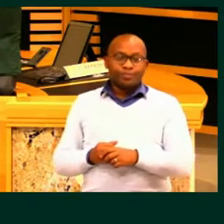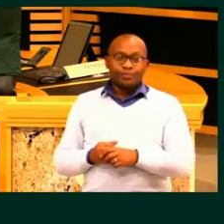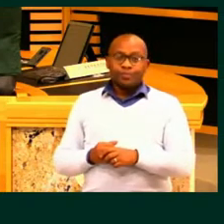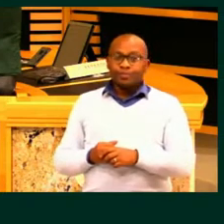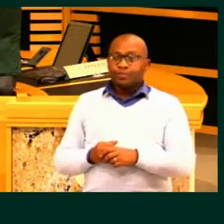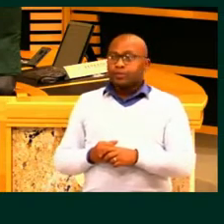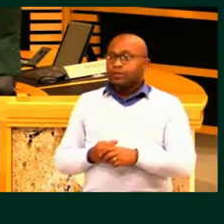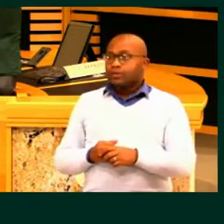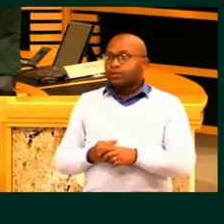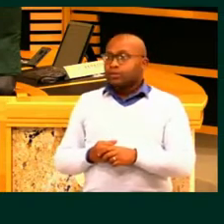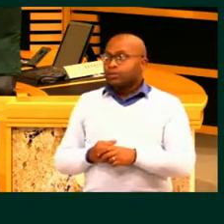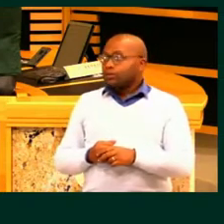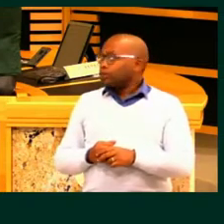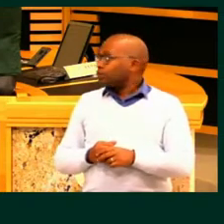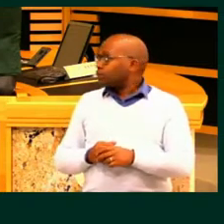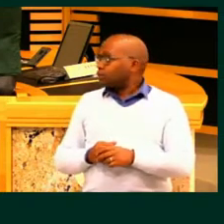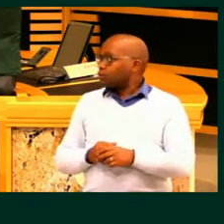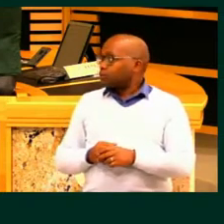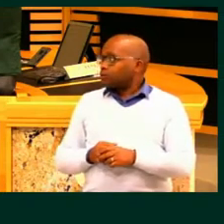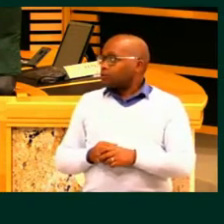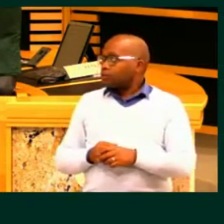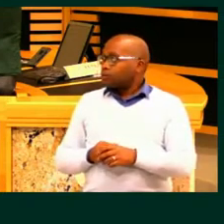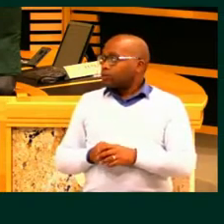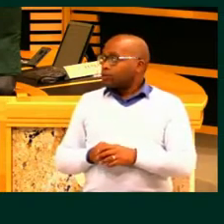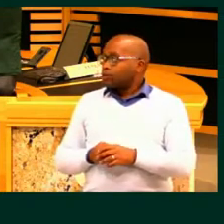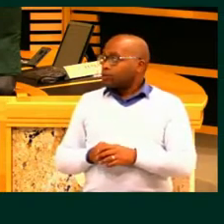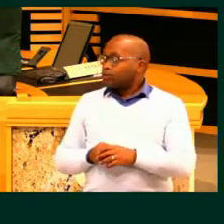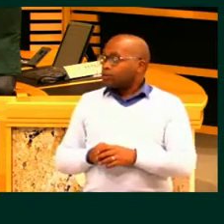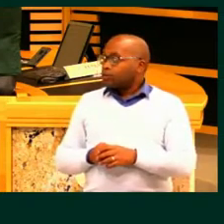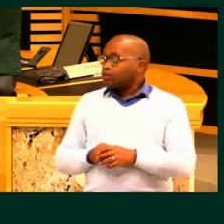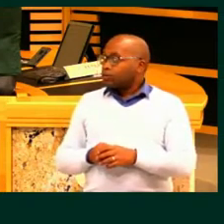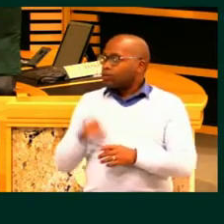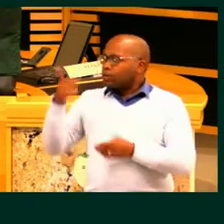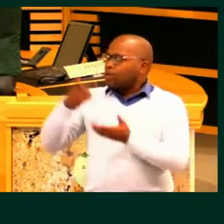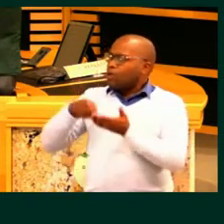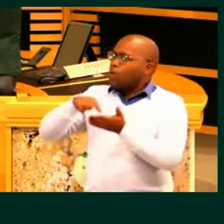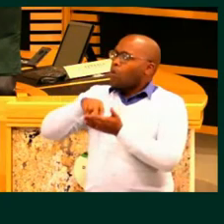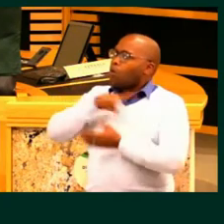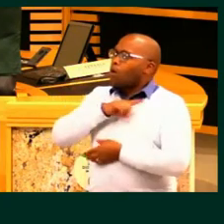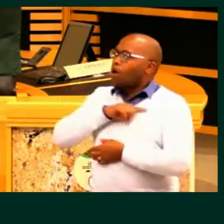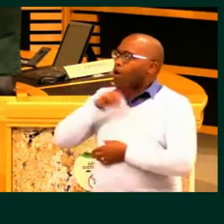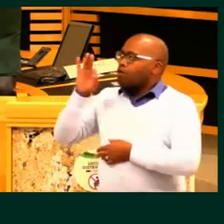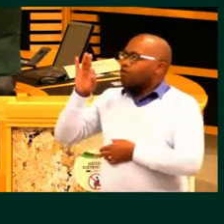members honorable fishan on what rule are you